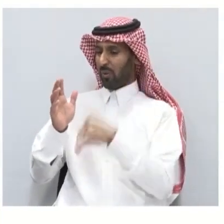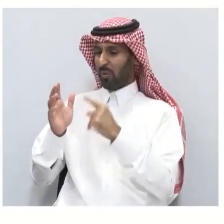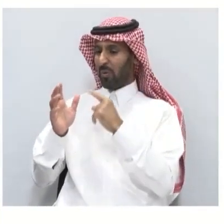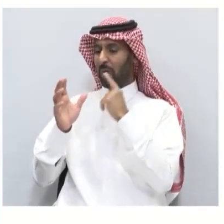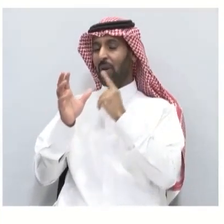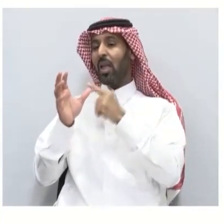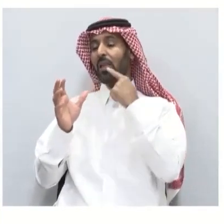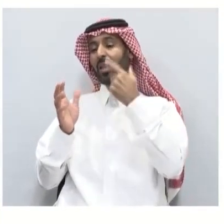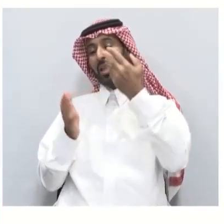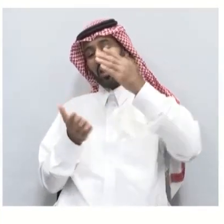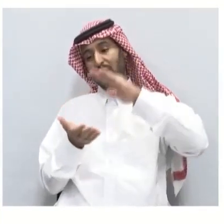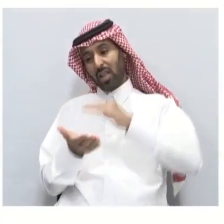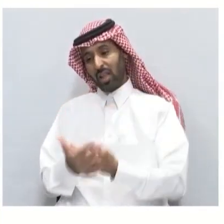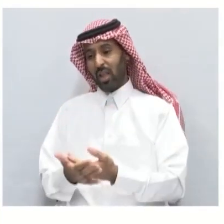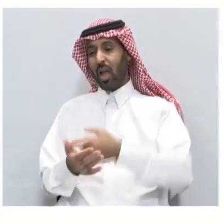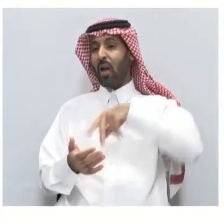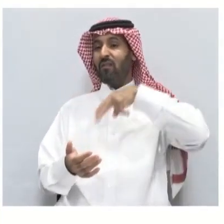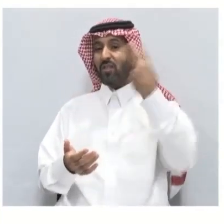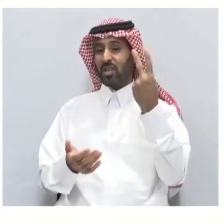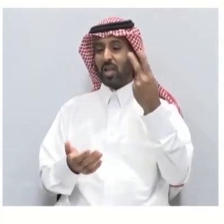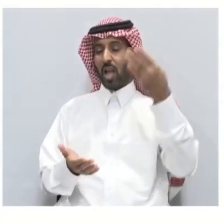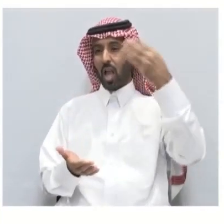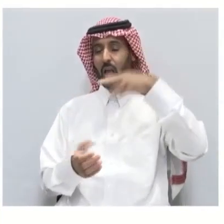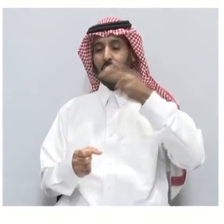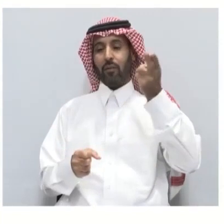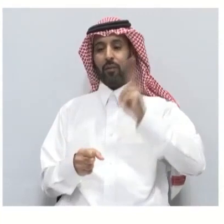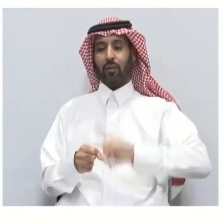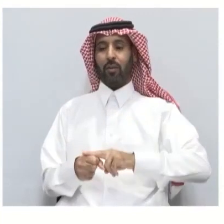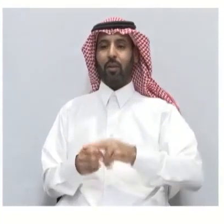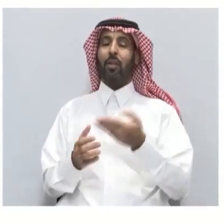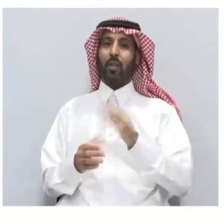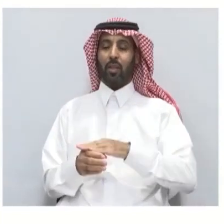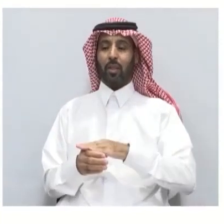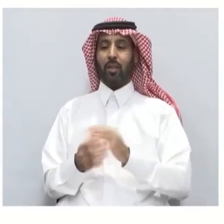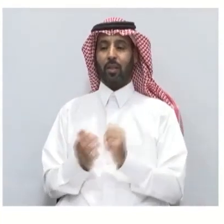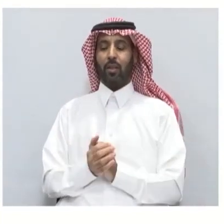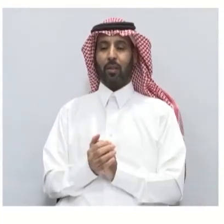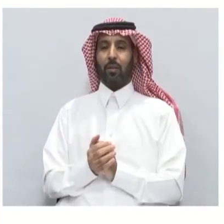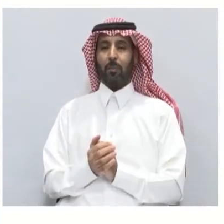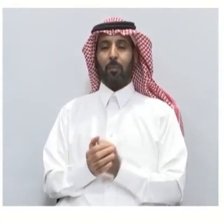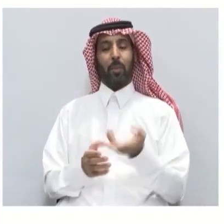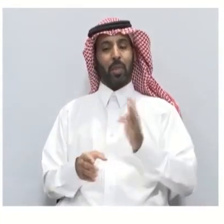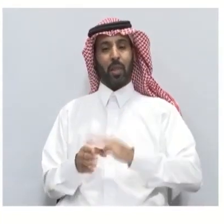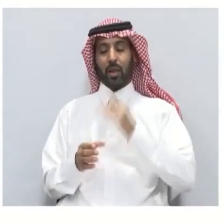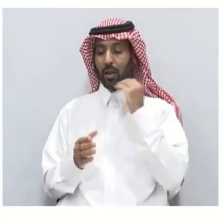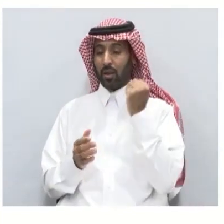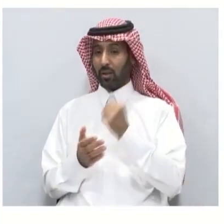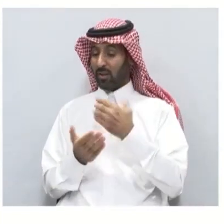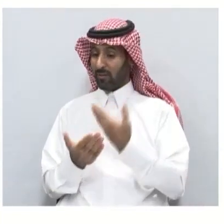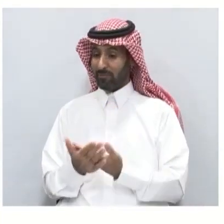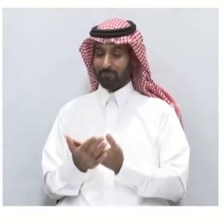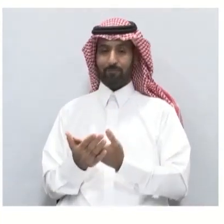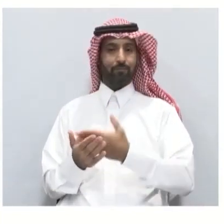second time. Killer sentenced to die, the death punishment, for second time.